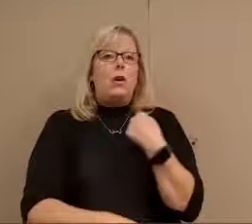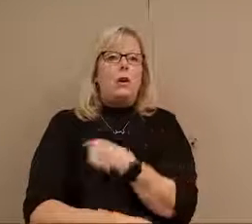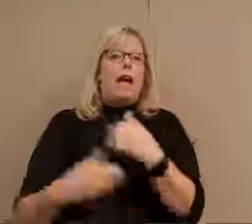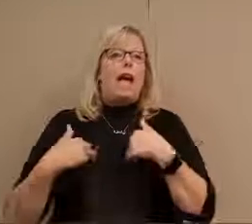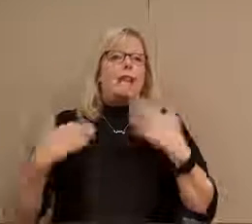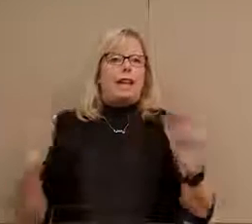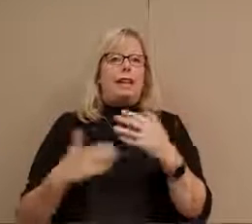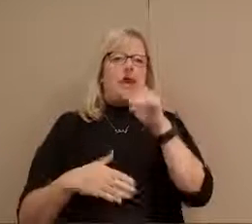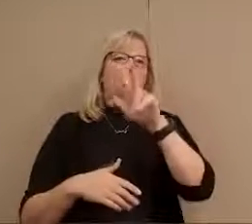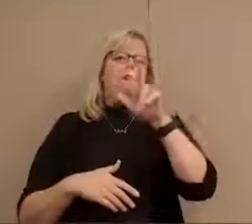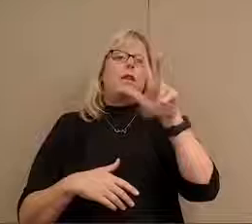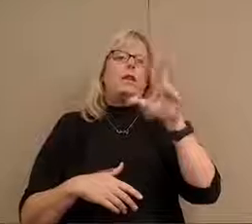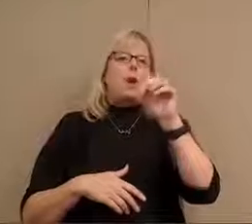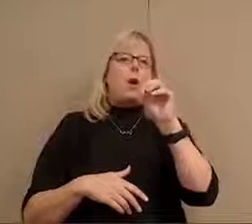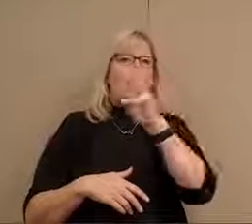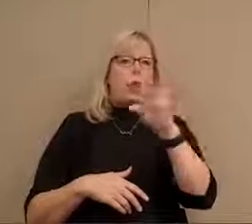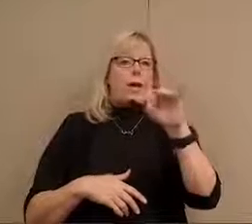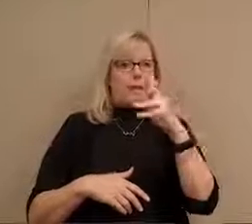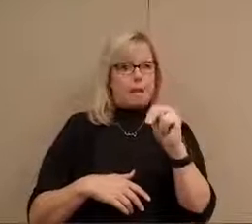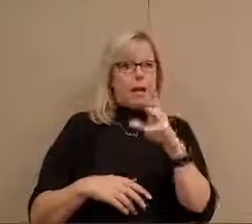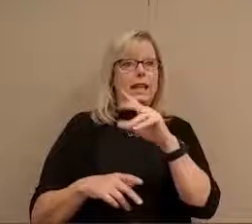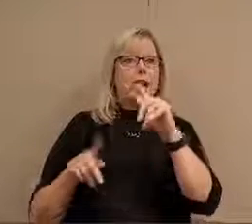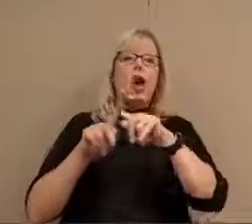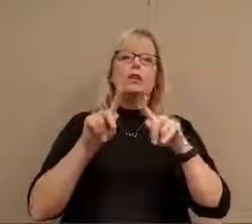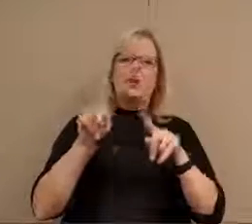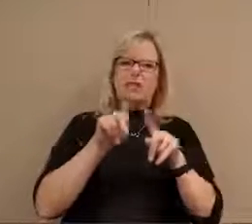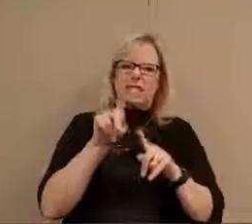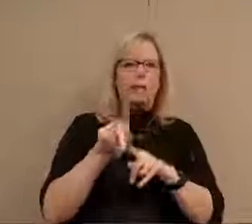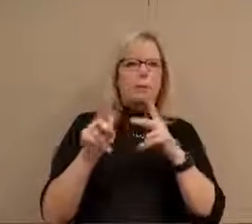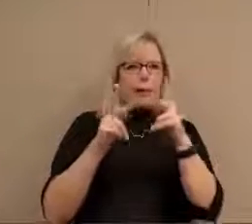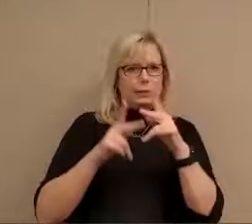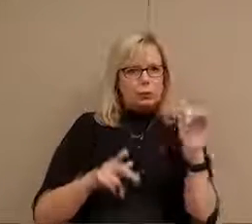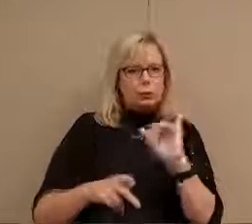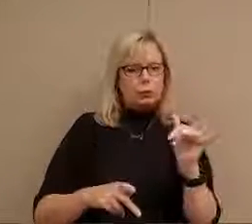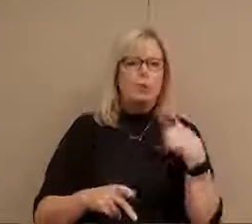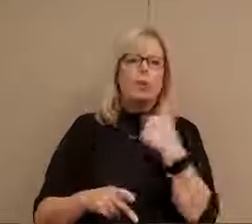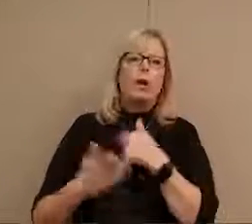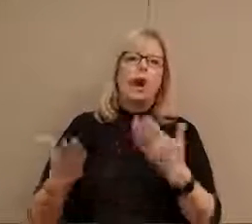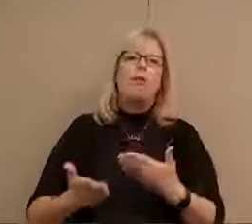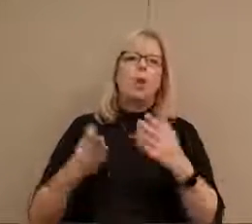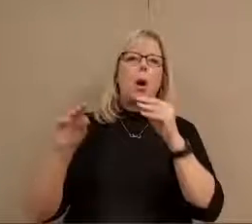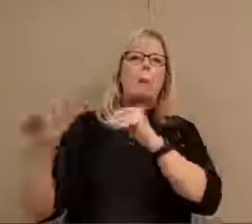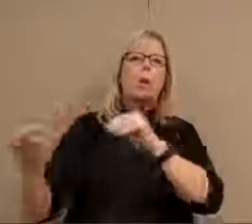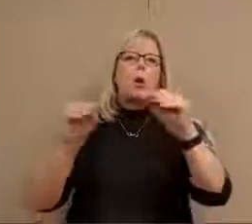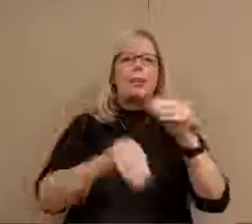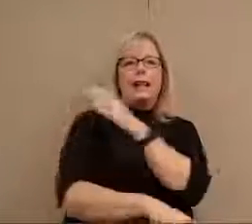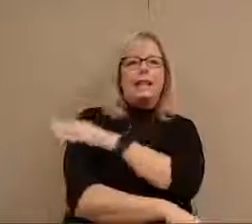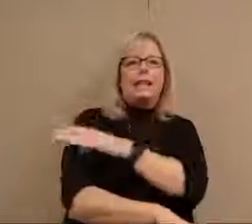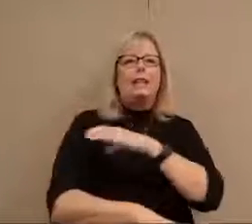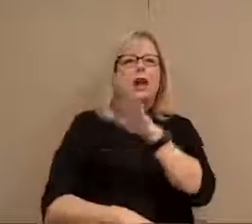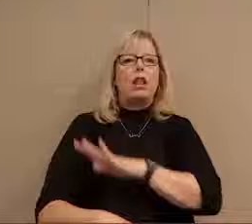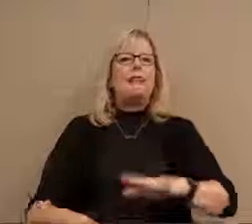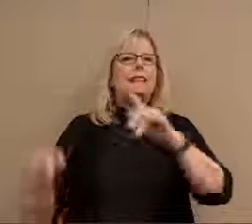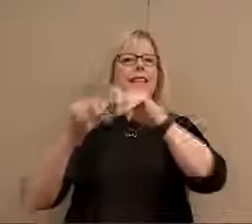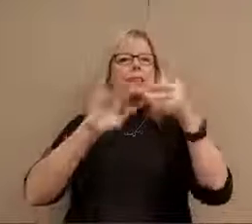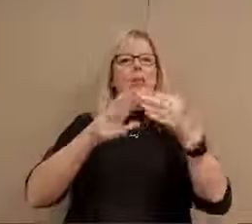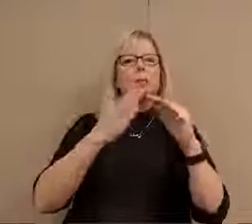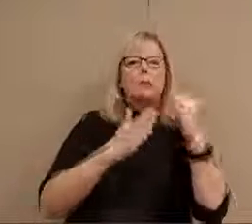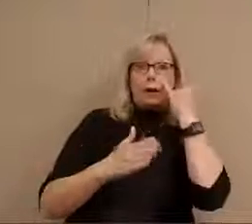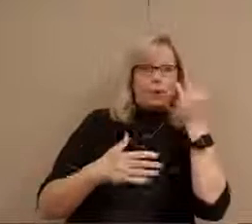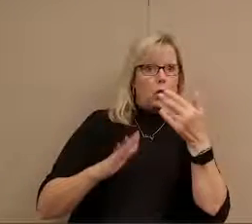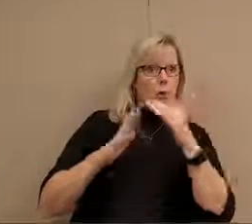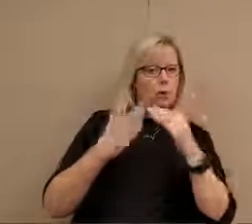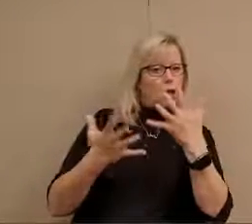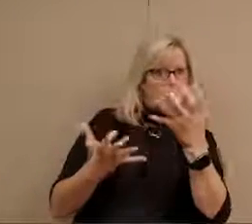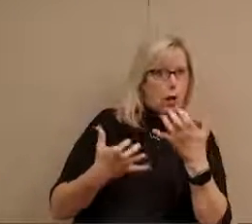social media to find out that information and how to register for an appointment. We continue to offer mobile clinics throughout the community, so if you're interested in